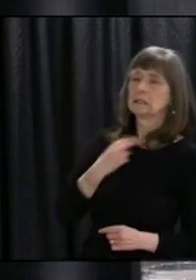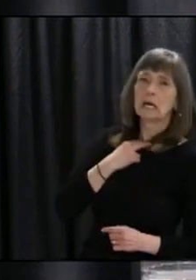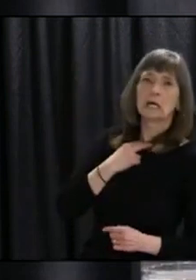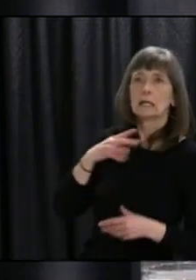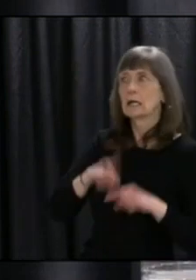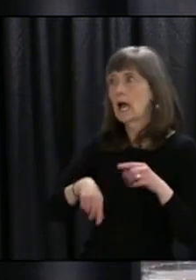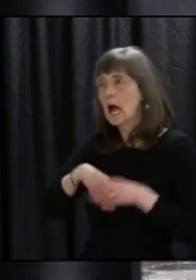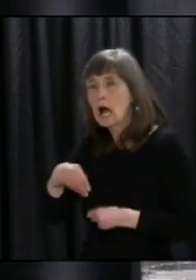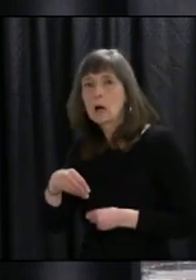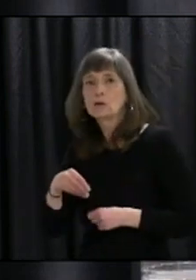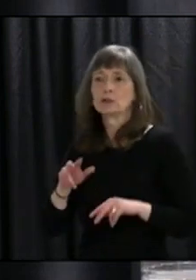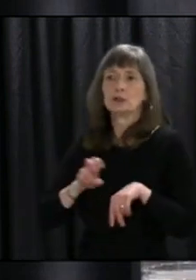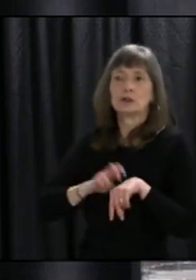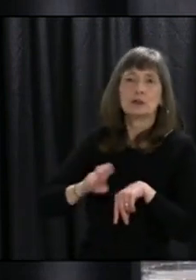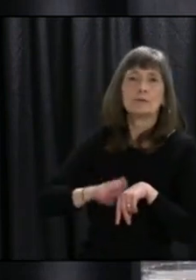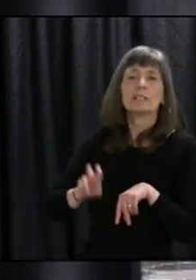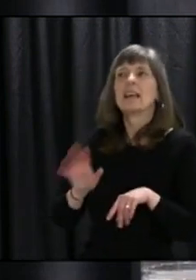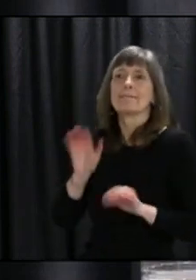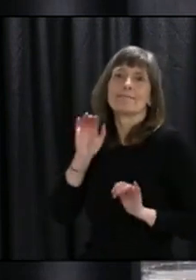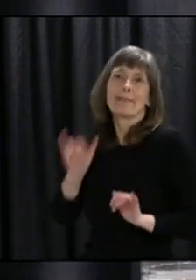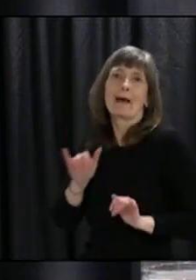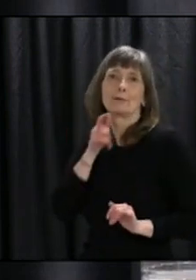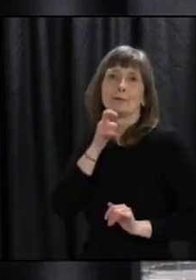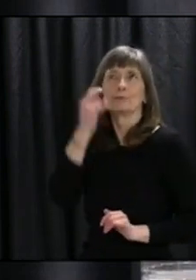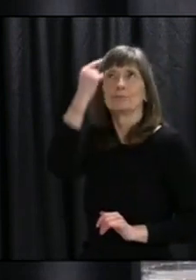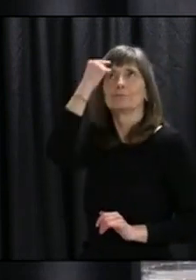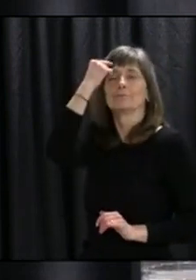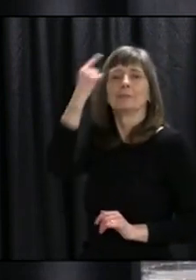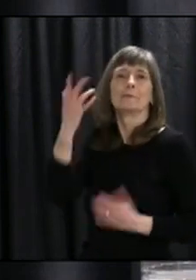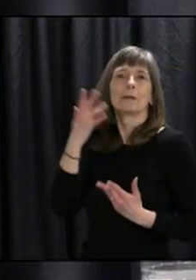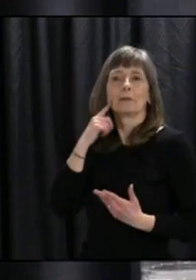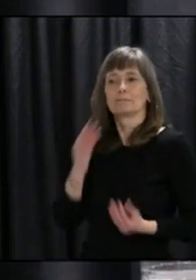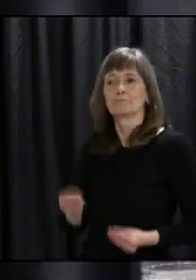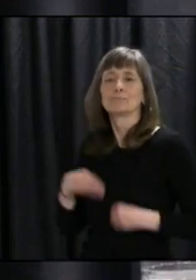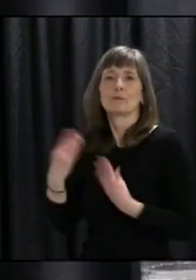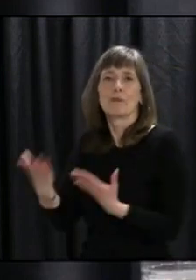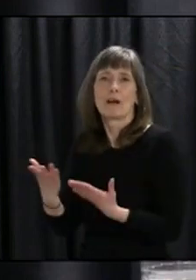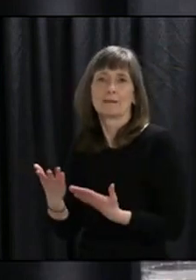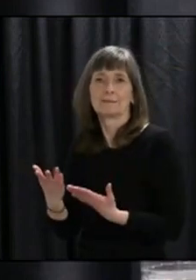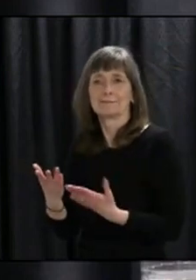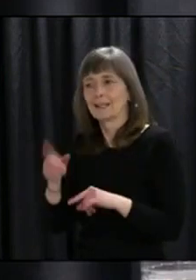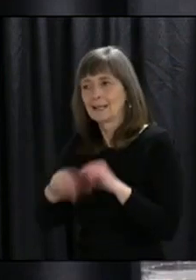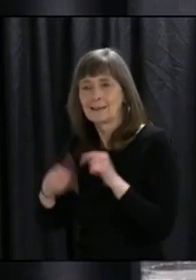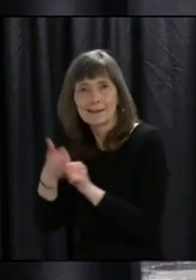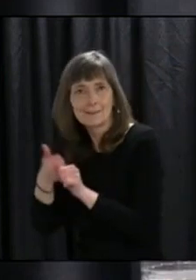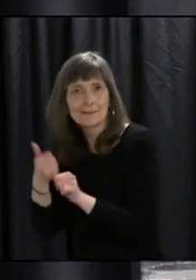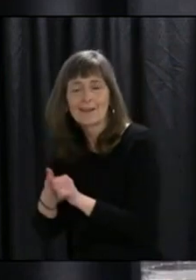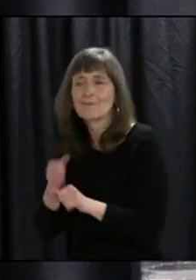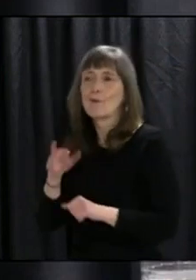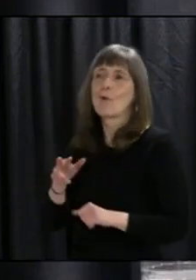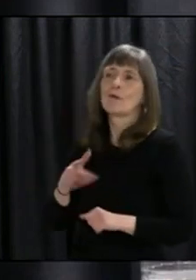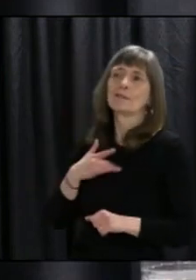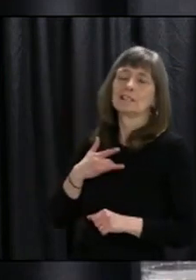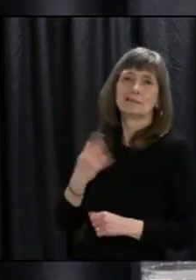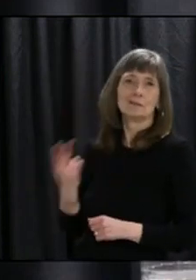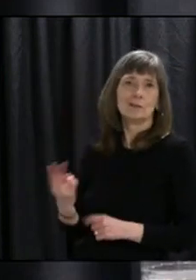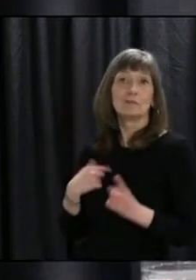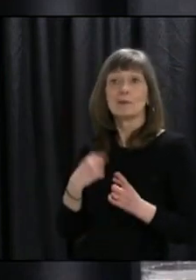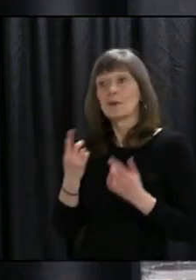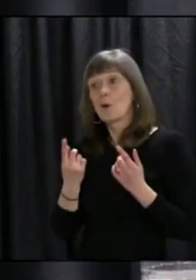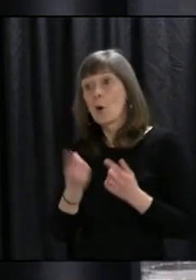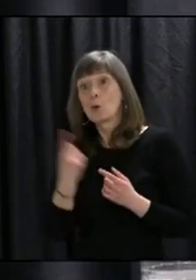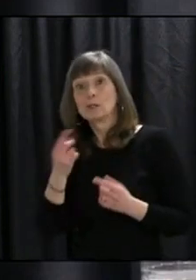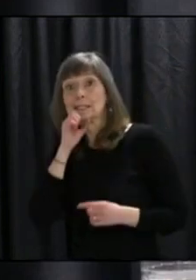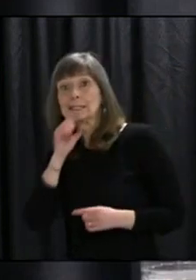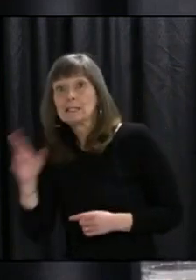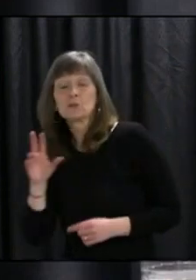in terms of providing them with something they may not be easily able to do for themselves. And quite frankly, it may not just be seniors as well,